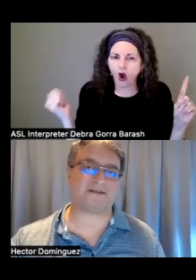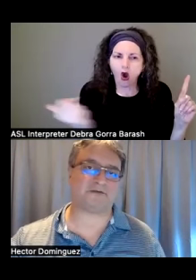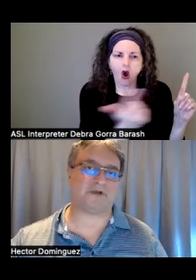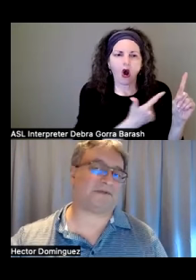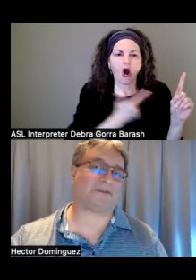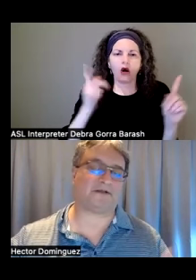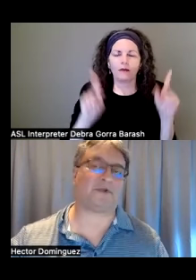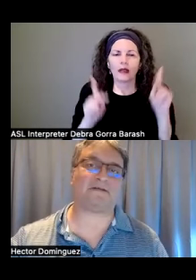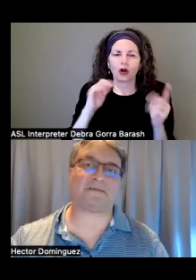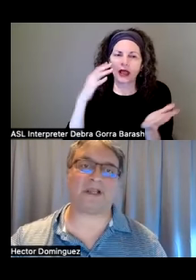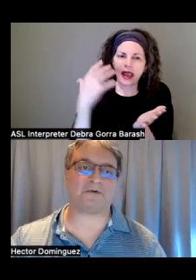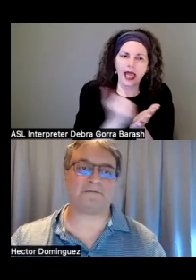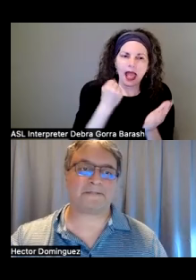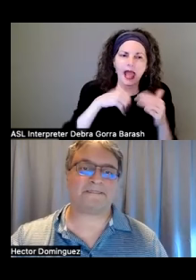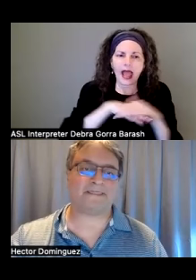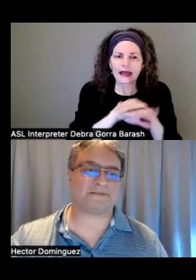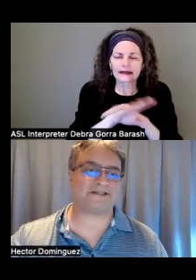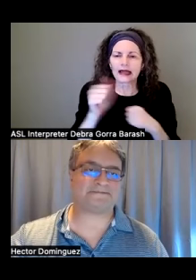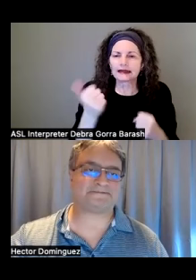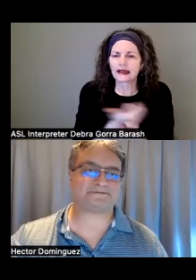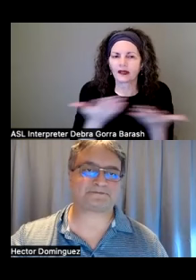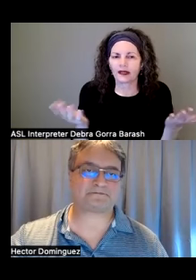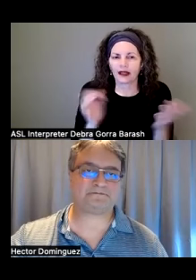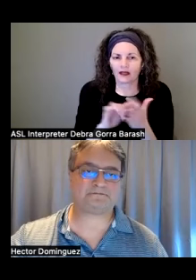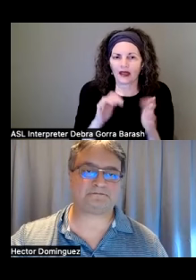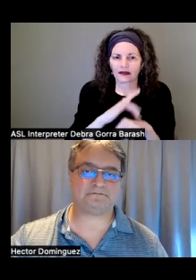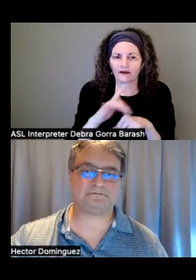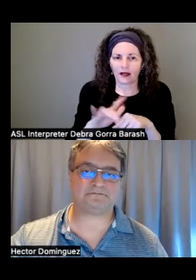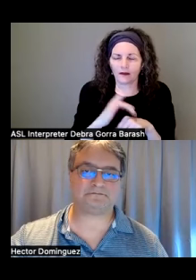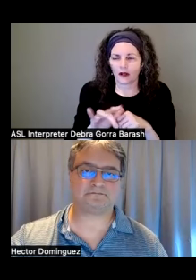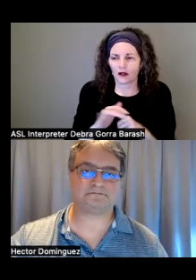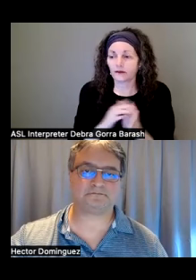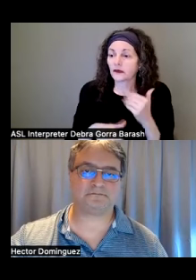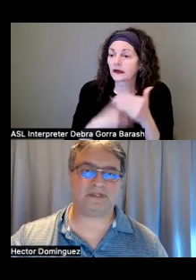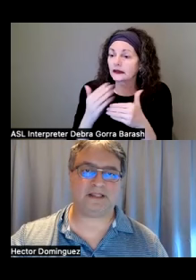similar things to everything that we have available. Next, please.